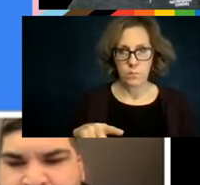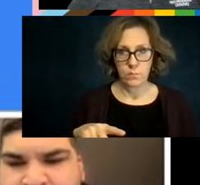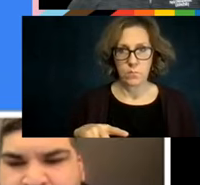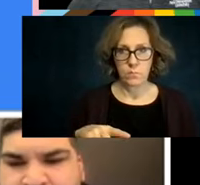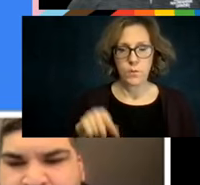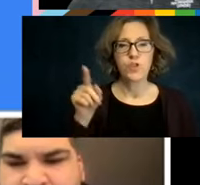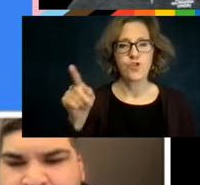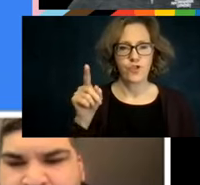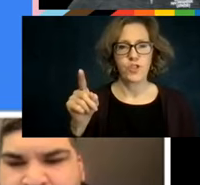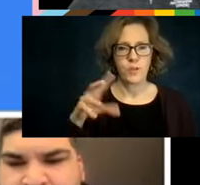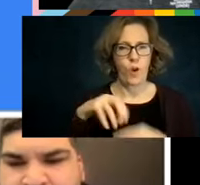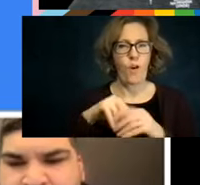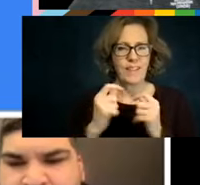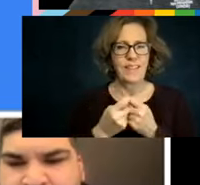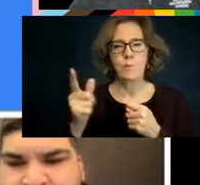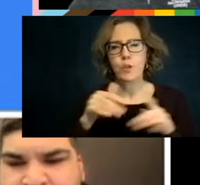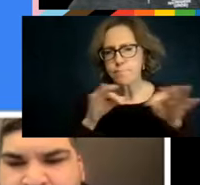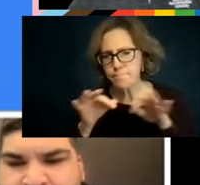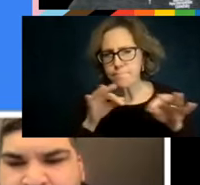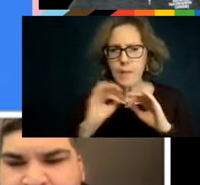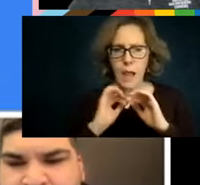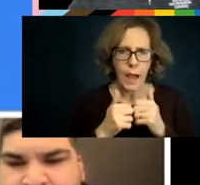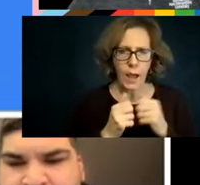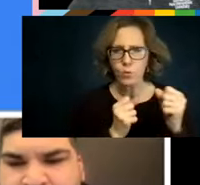to talk to them about how strongly we